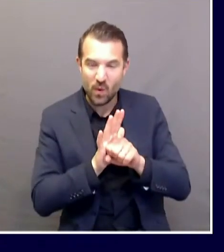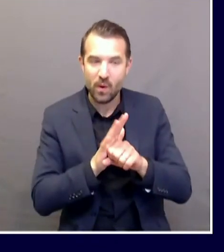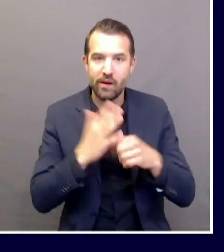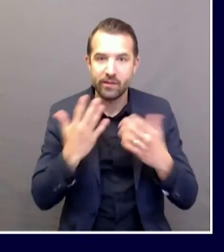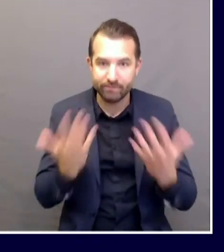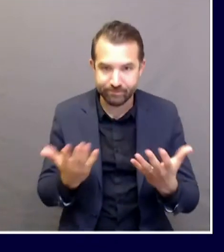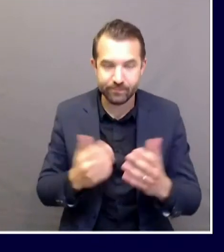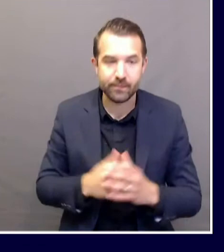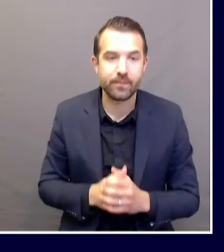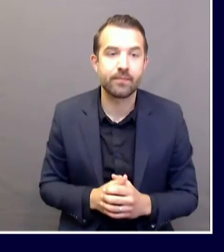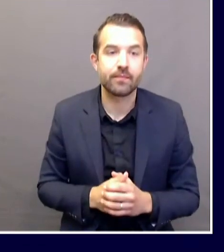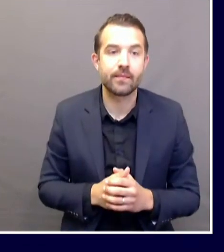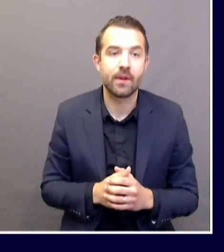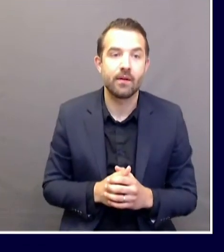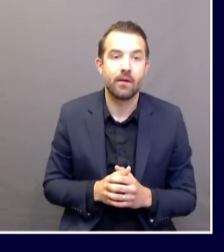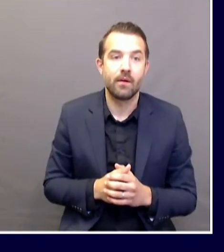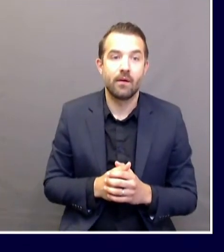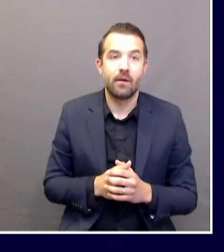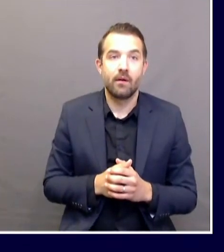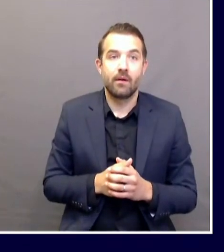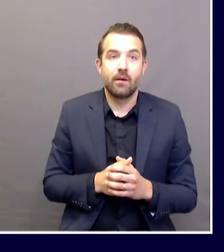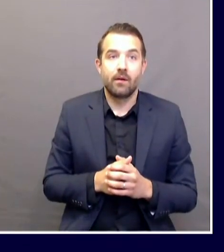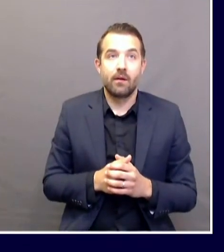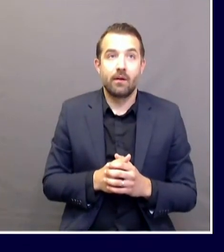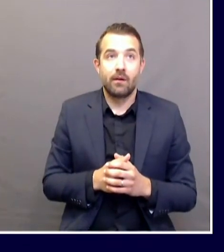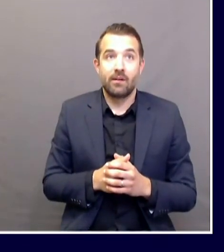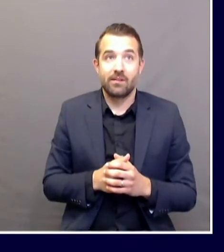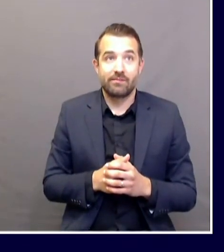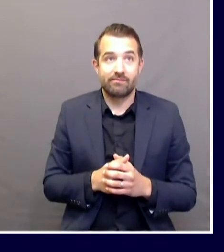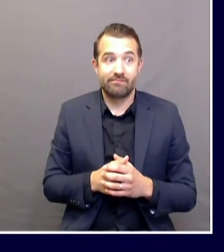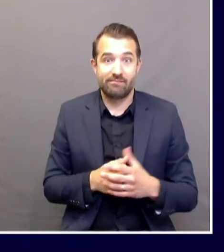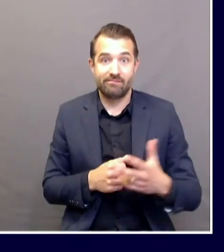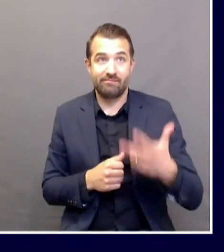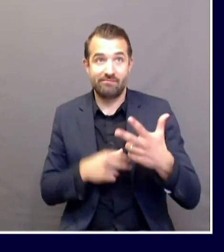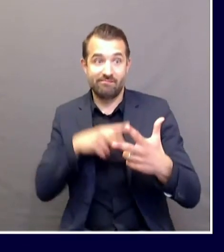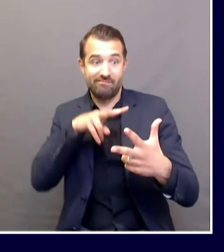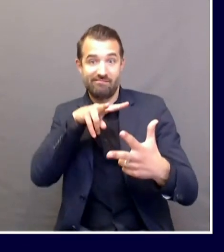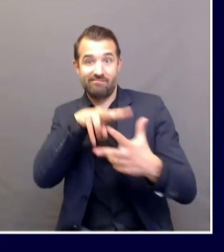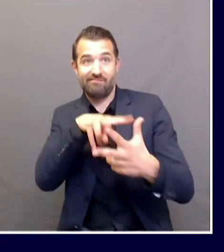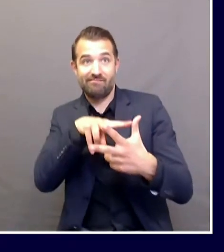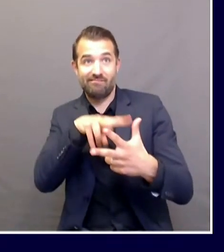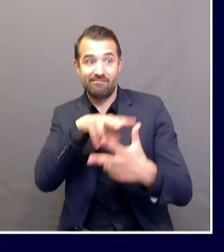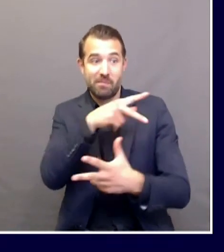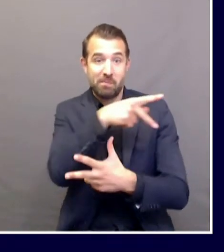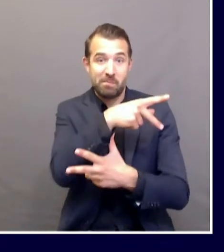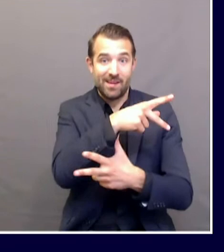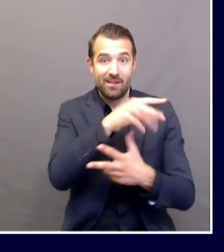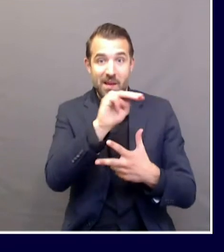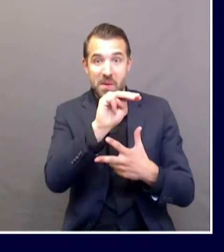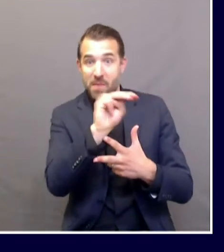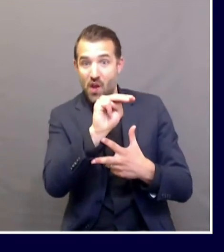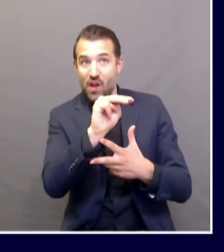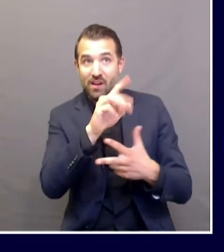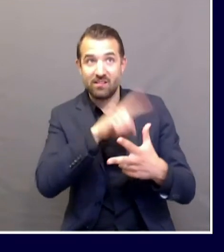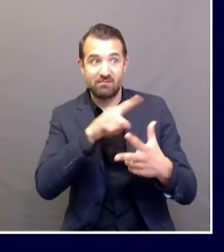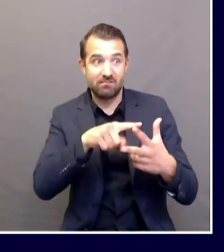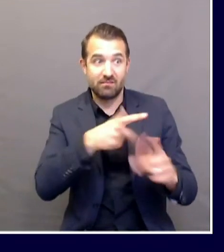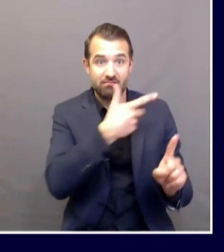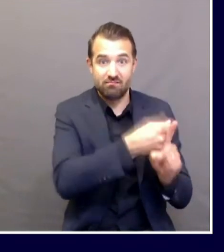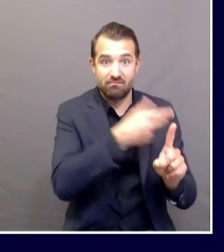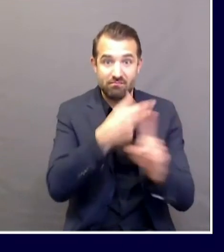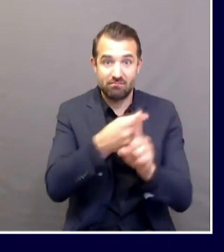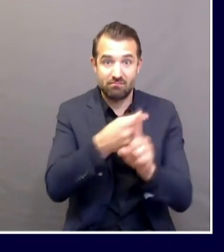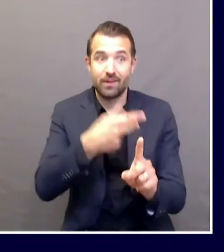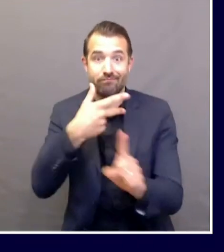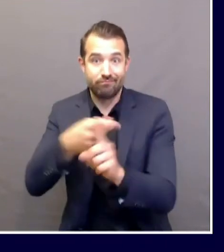have elapsed since you got your second dose of Pfizer or Moderna, or 14 days after your single dose